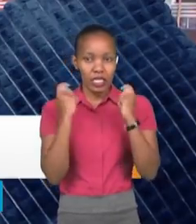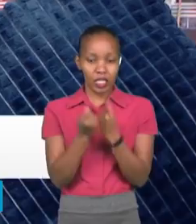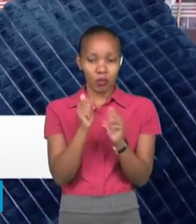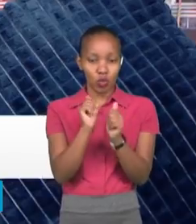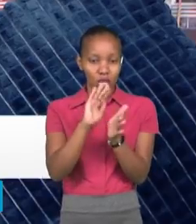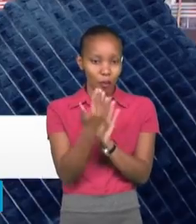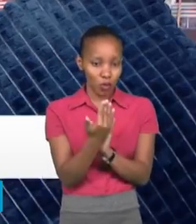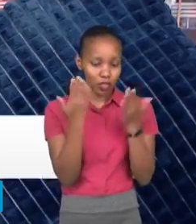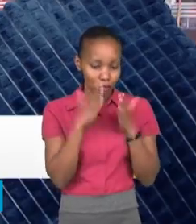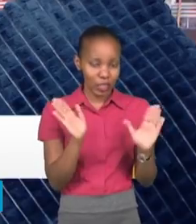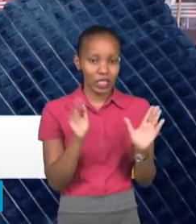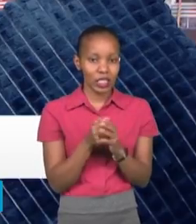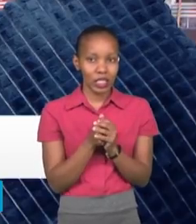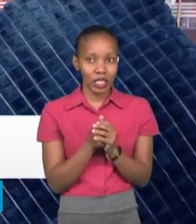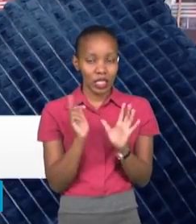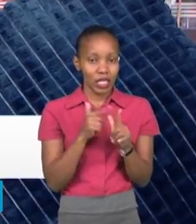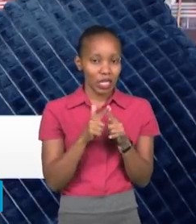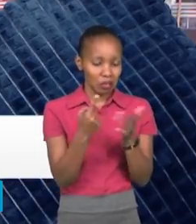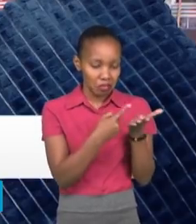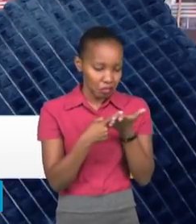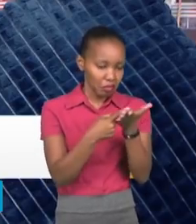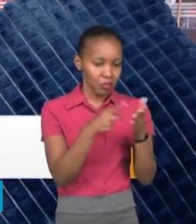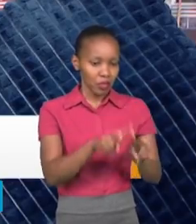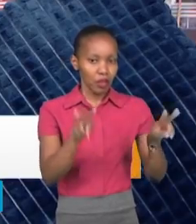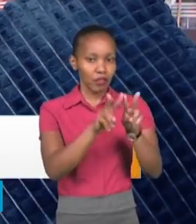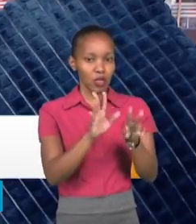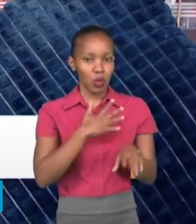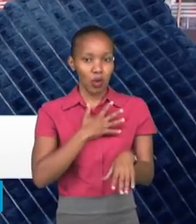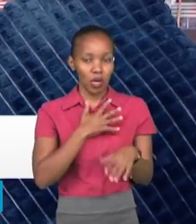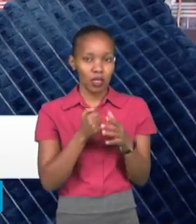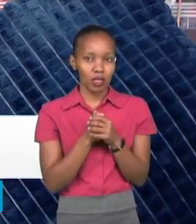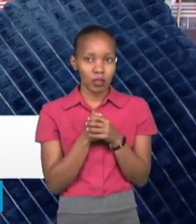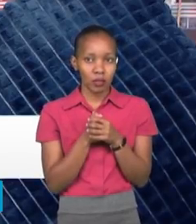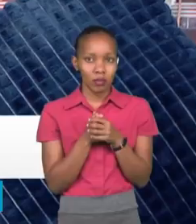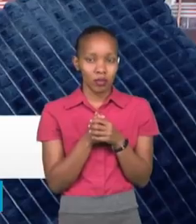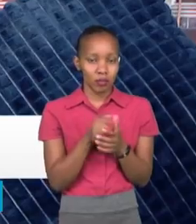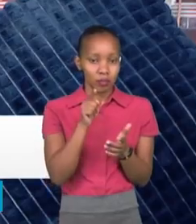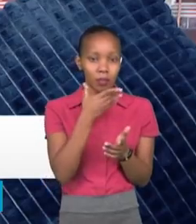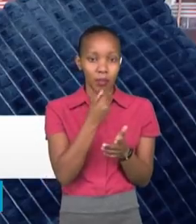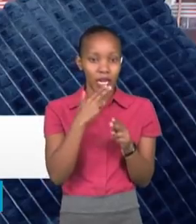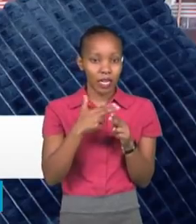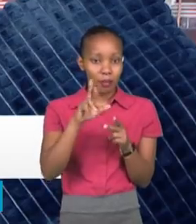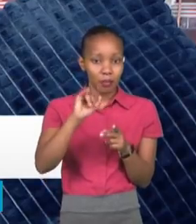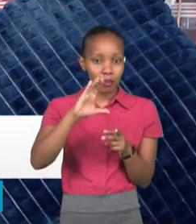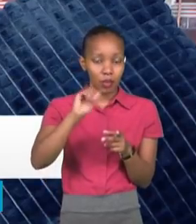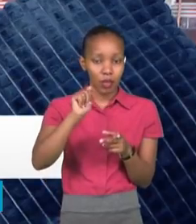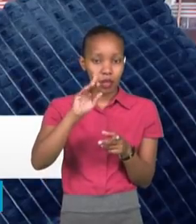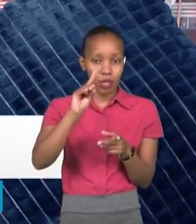approached, and we pitched our value proposition to to Ricardo through